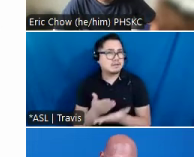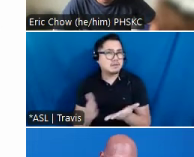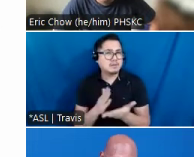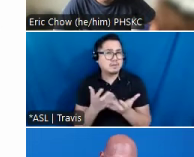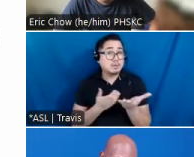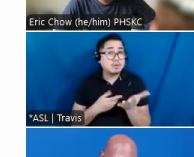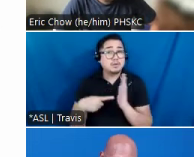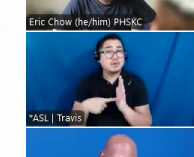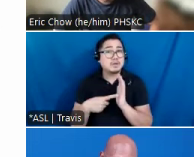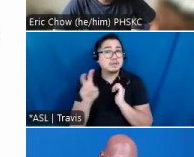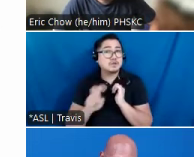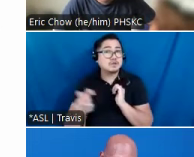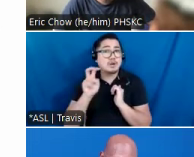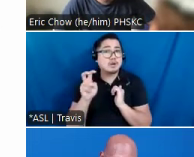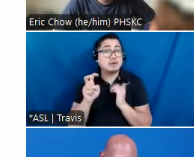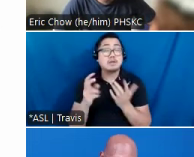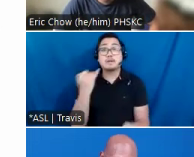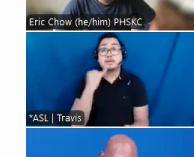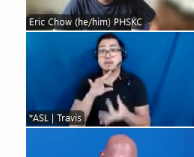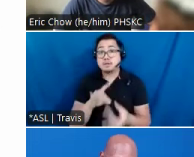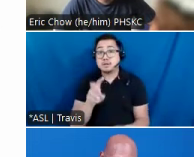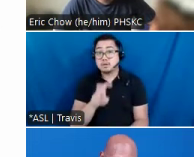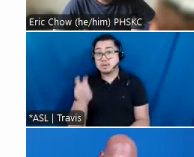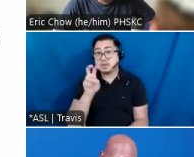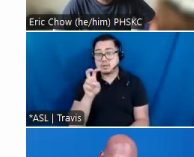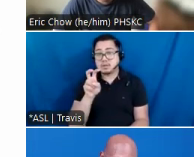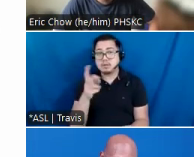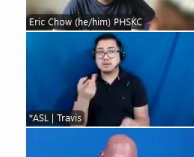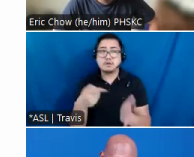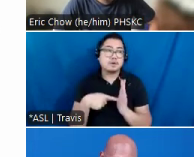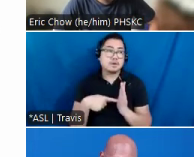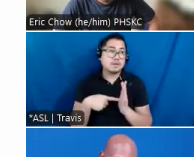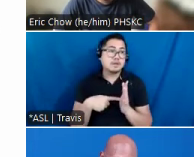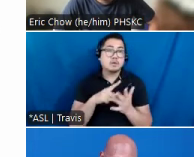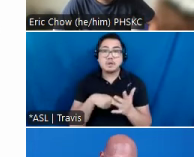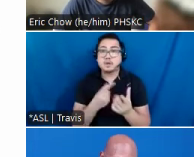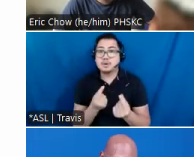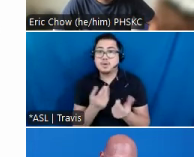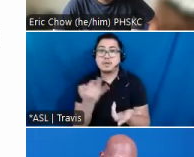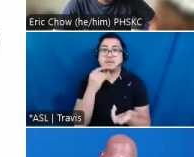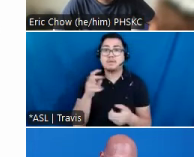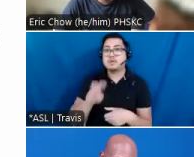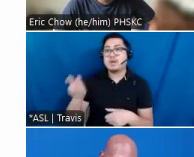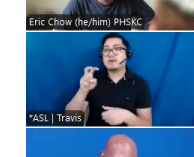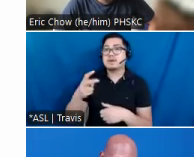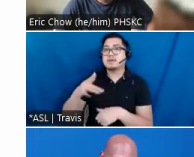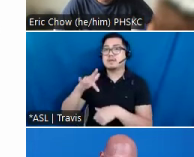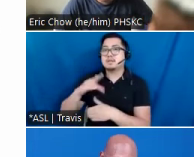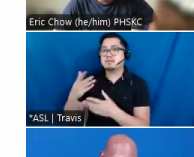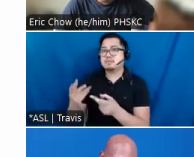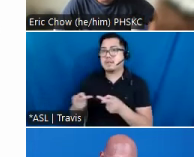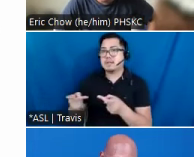Like travel? If it's travel related, like steps that you can take if you're traveling to a place where there is dengue, I